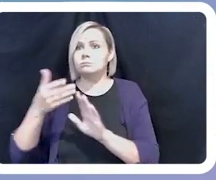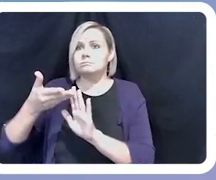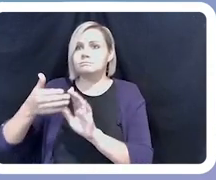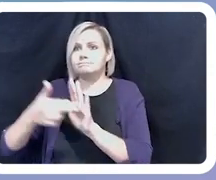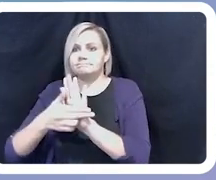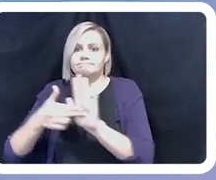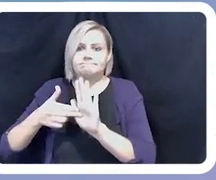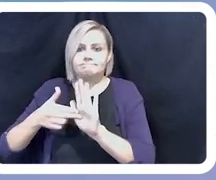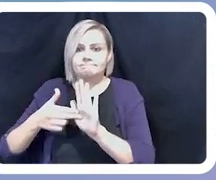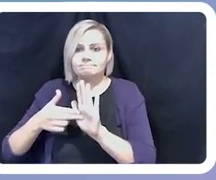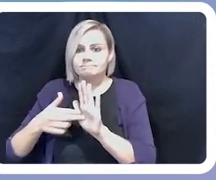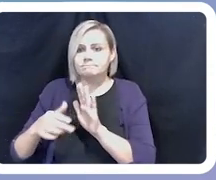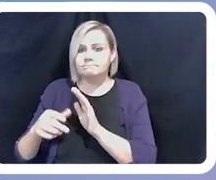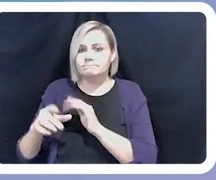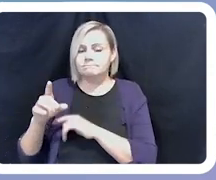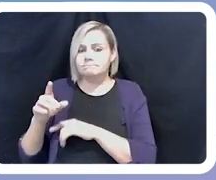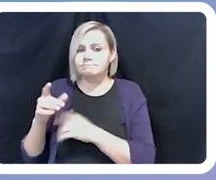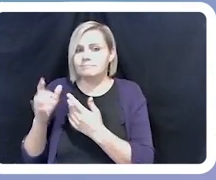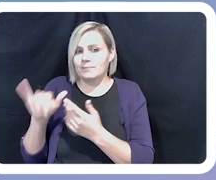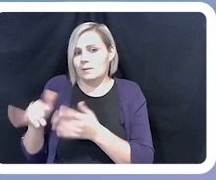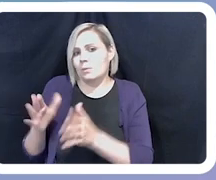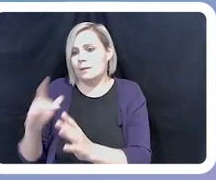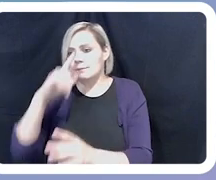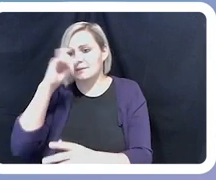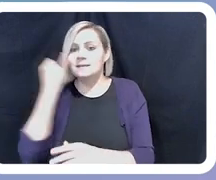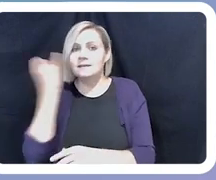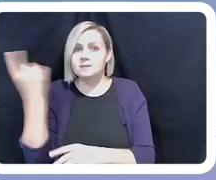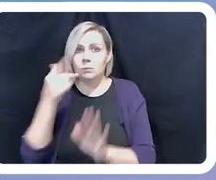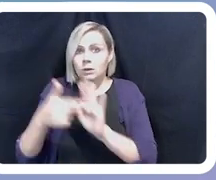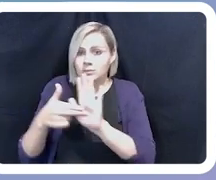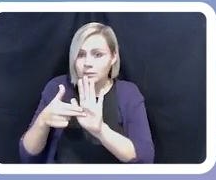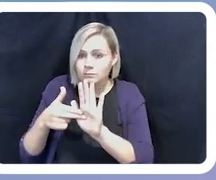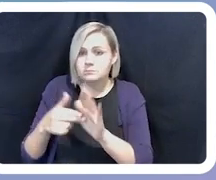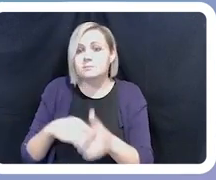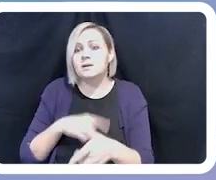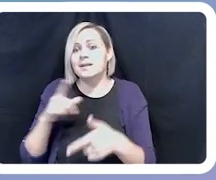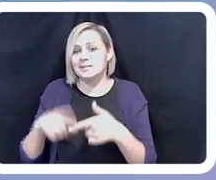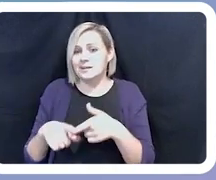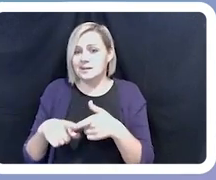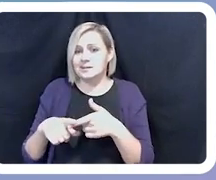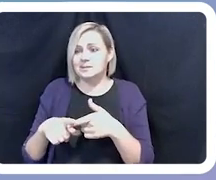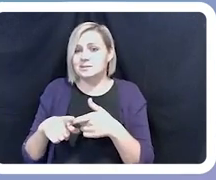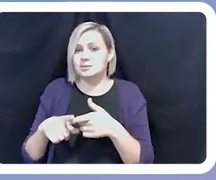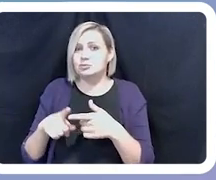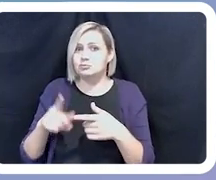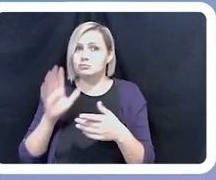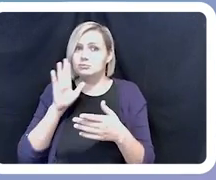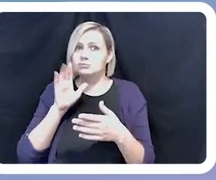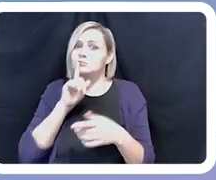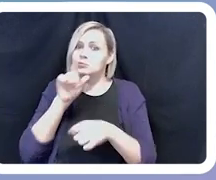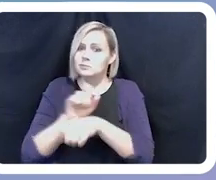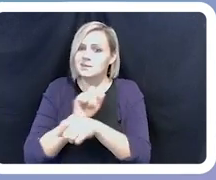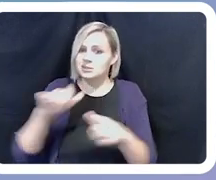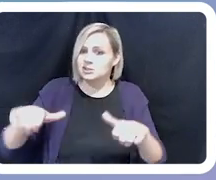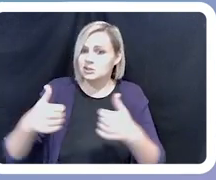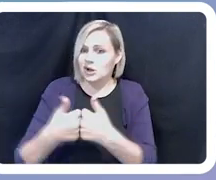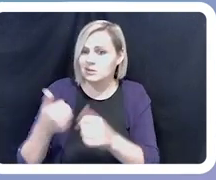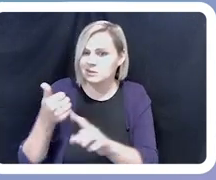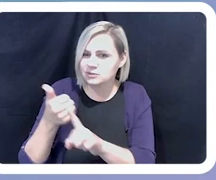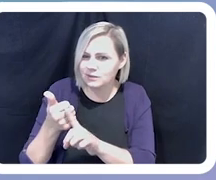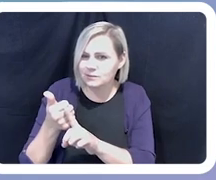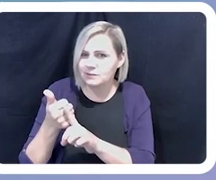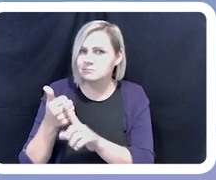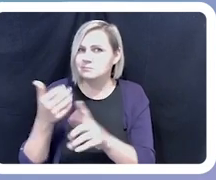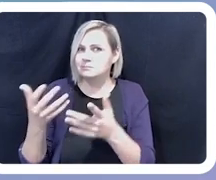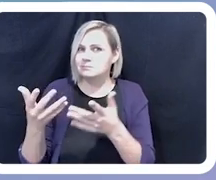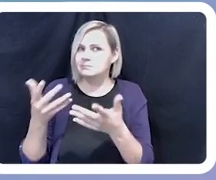put limits on it. Because if somebody puts you on limits, you're actually challenging yourself. Yeah.